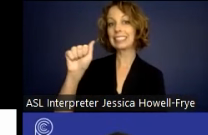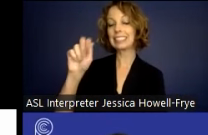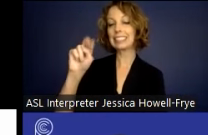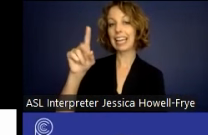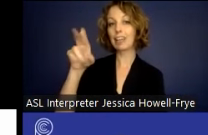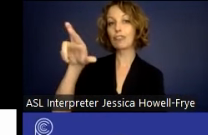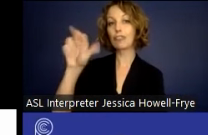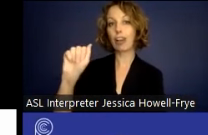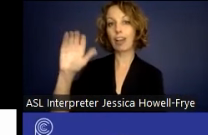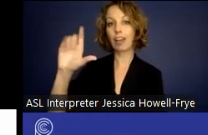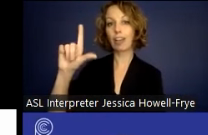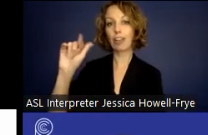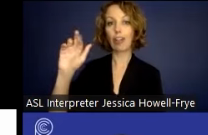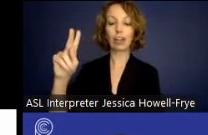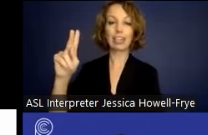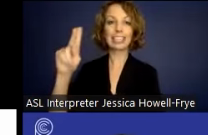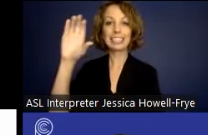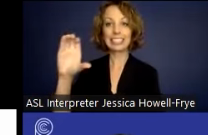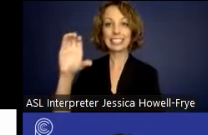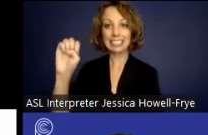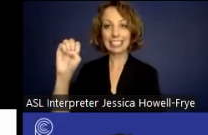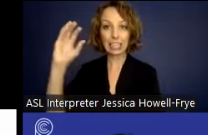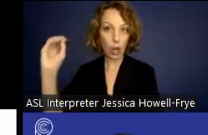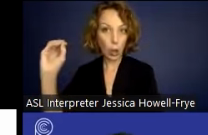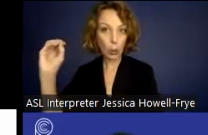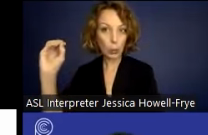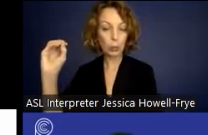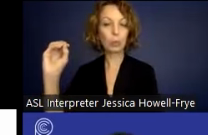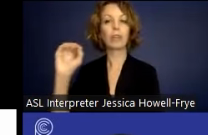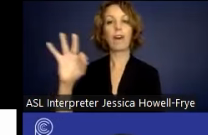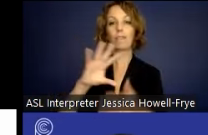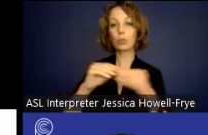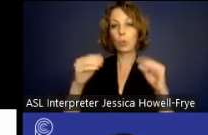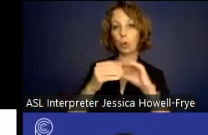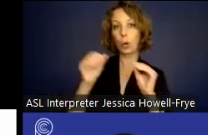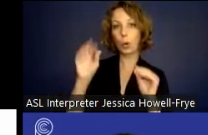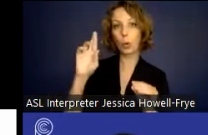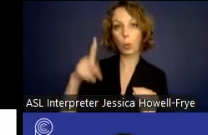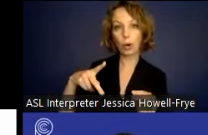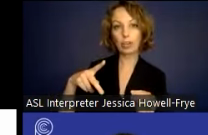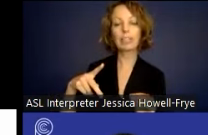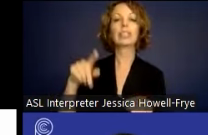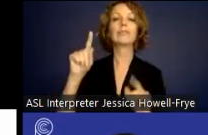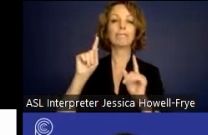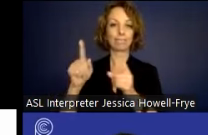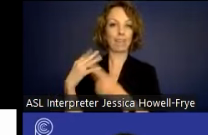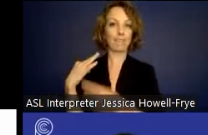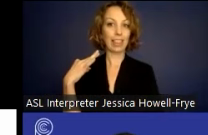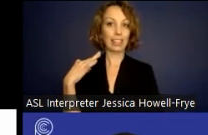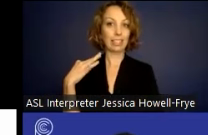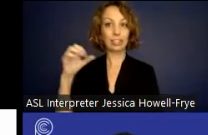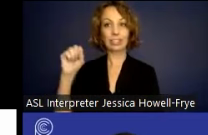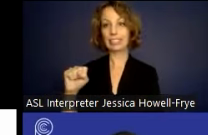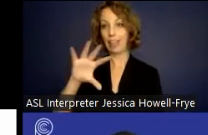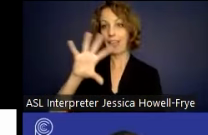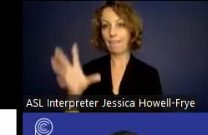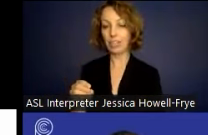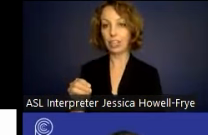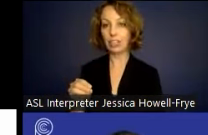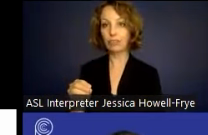of StoryCorps and who served in Guinea-Bissau, West Africa, as an education volunteer and as a